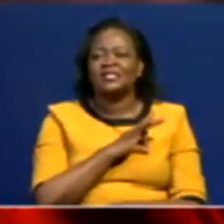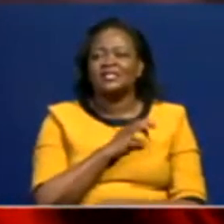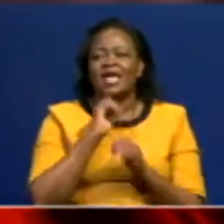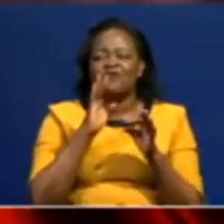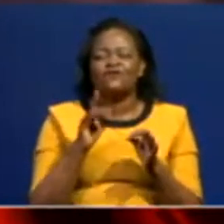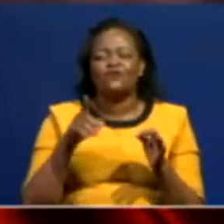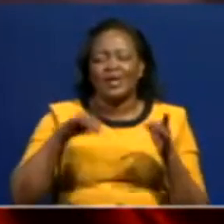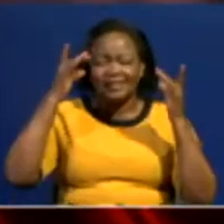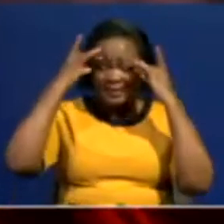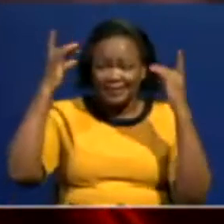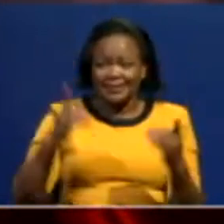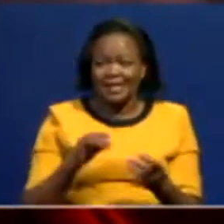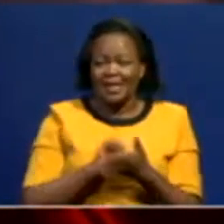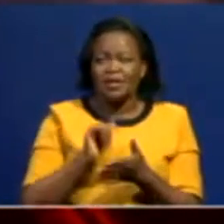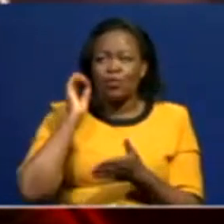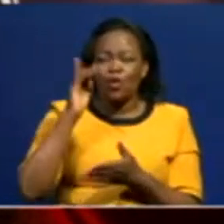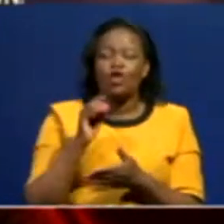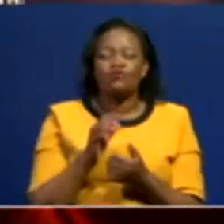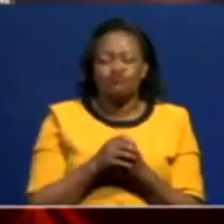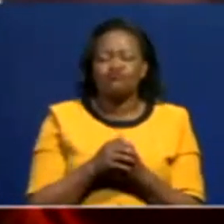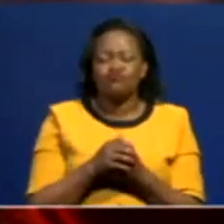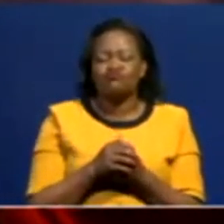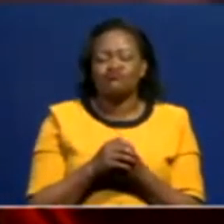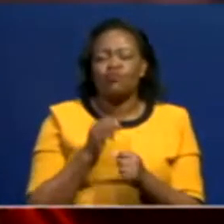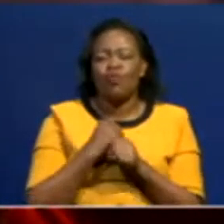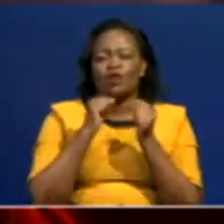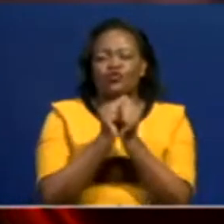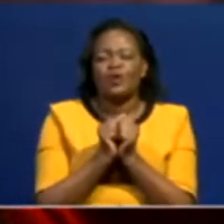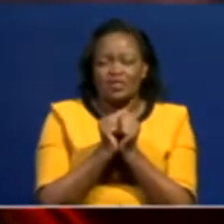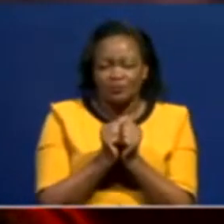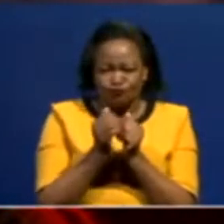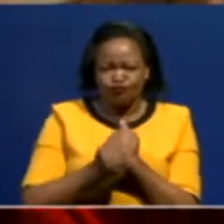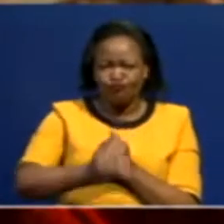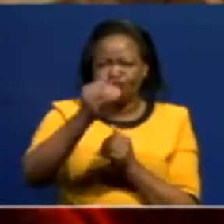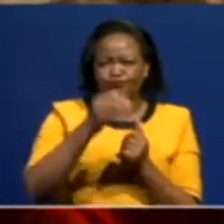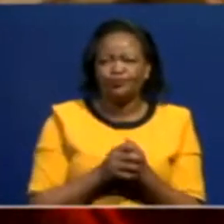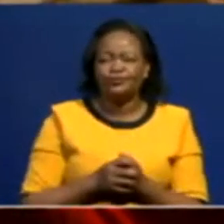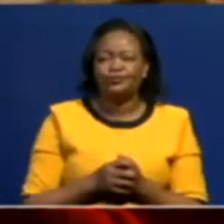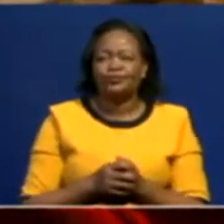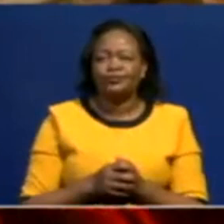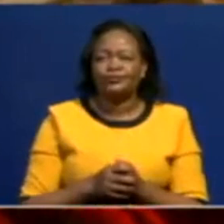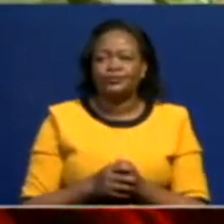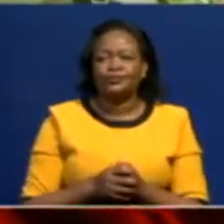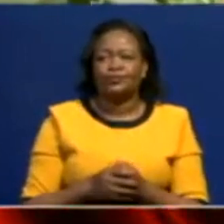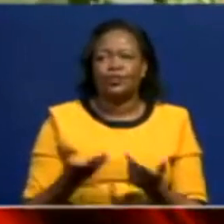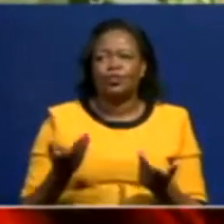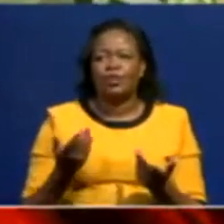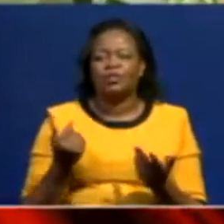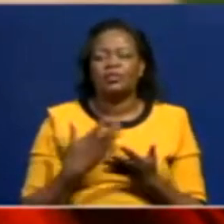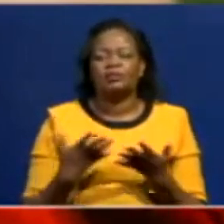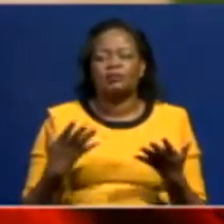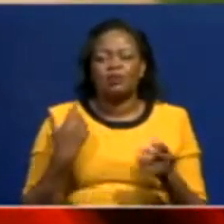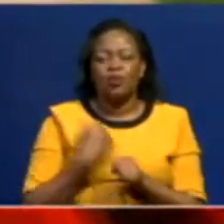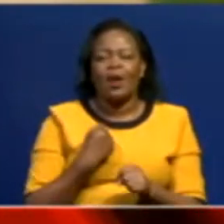we decide that we will move forward in that direction. So perhaps... With a fully functioning commodities